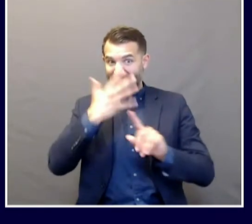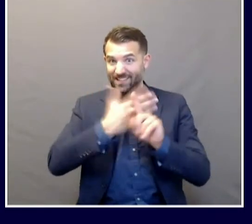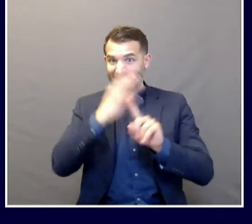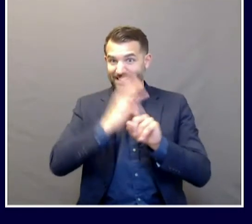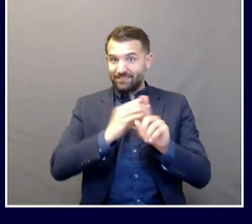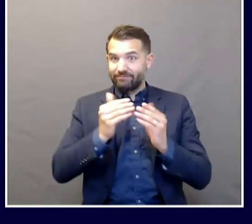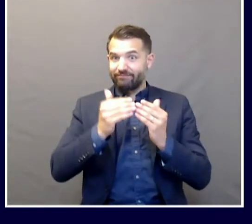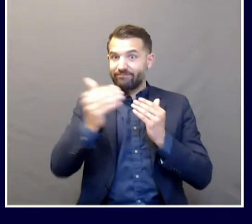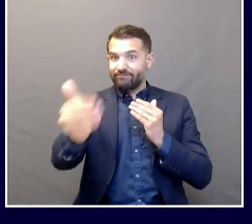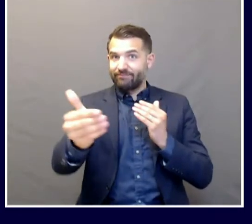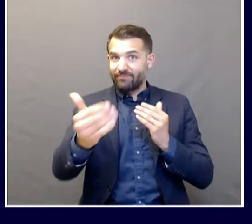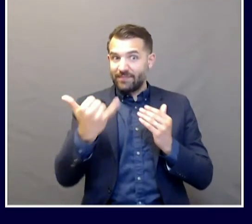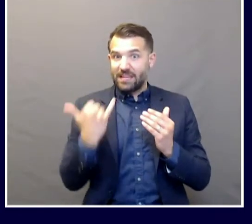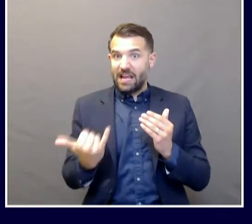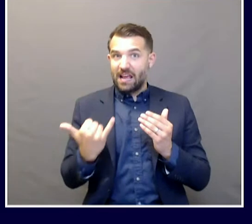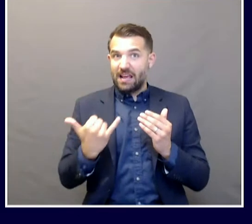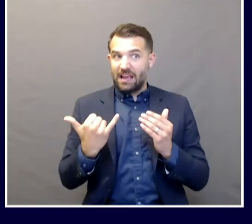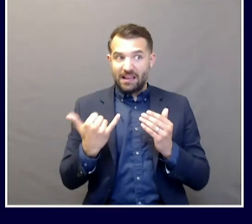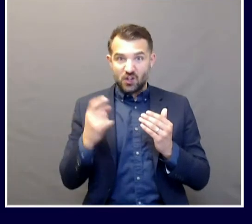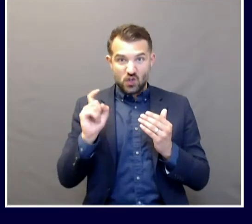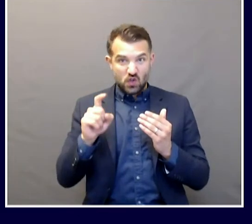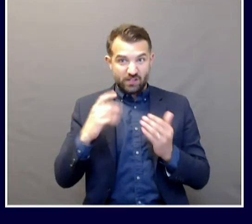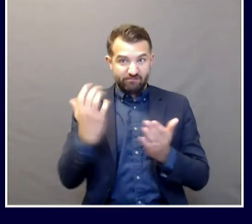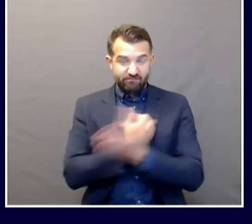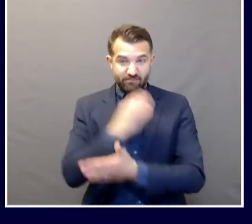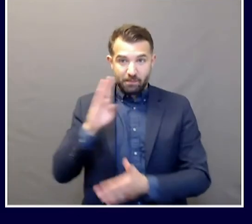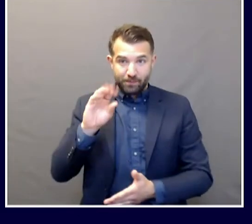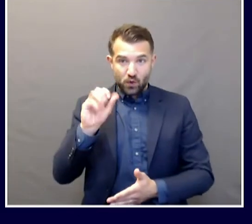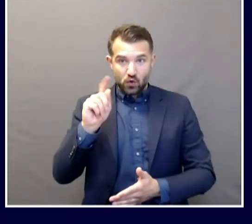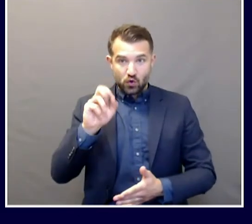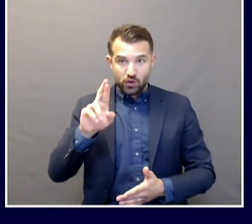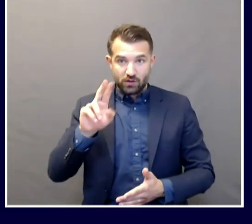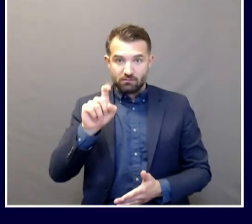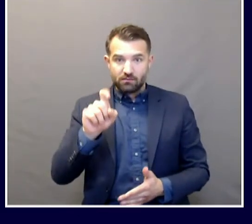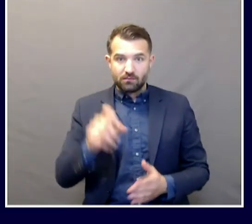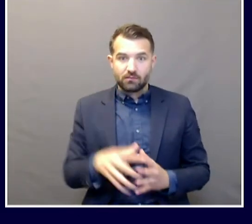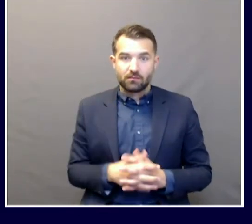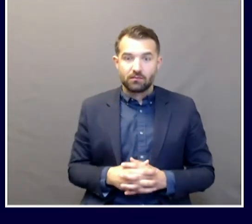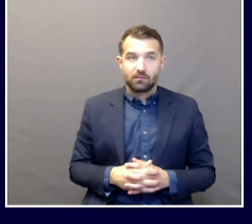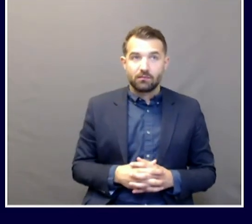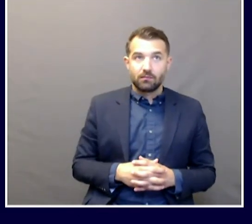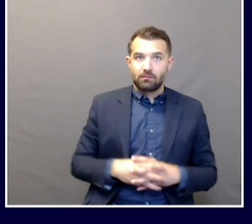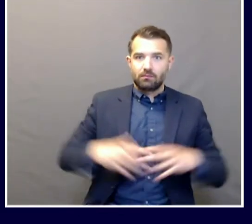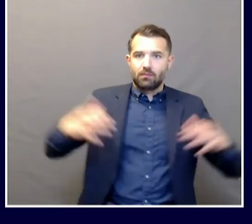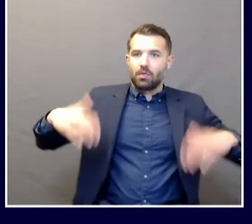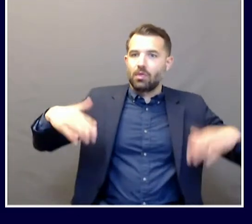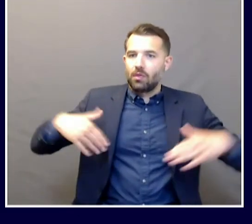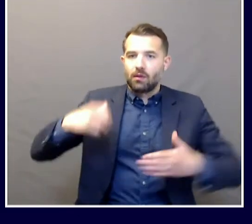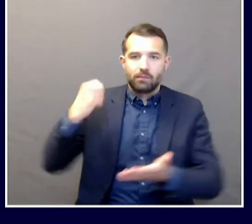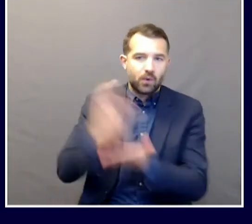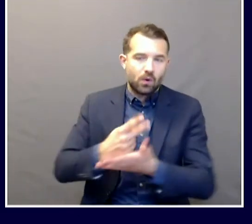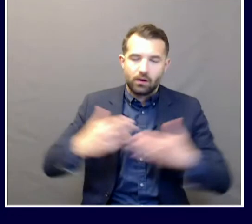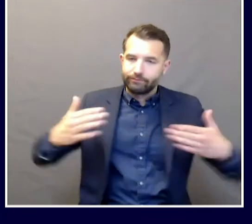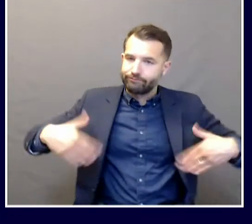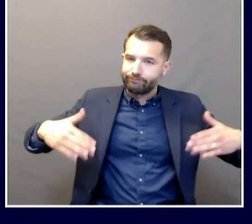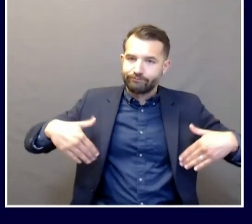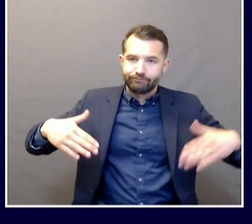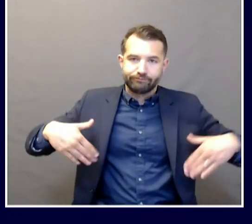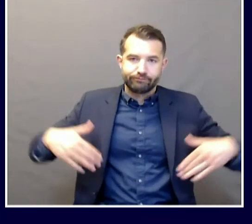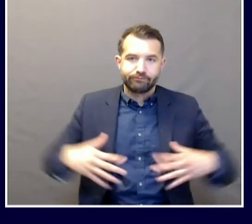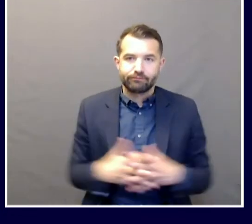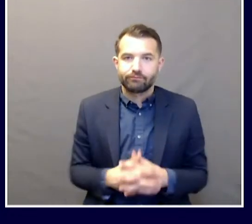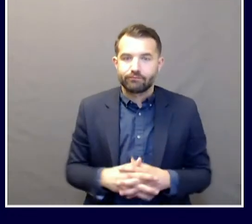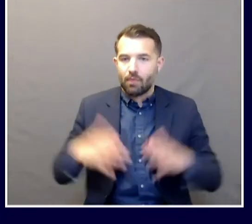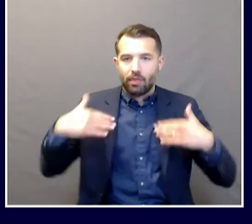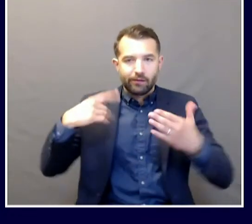recommended or authorized or discussed by or endorsed by either the US CDC or